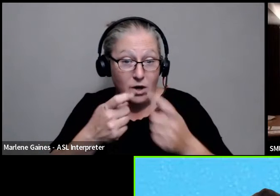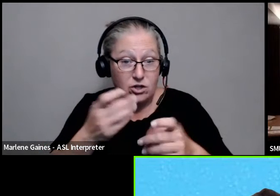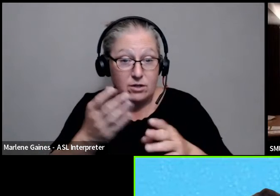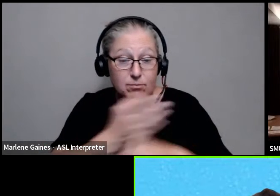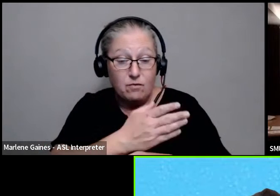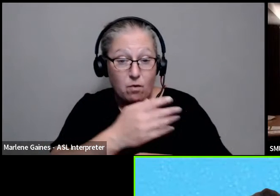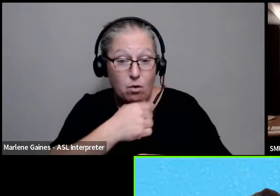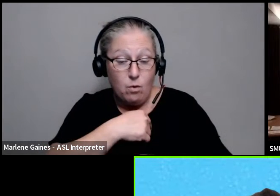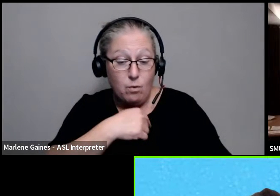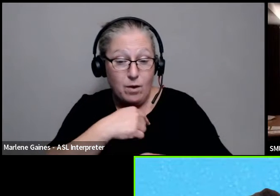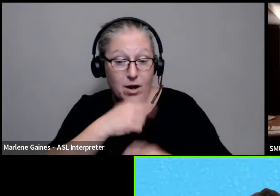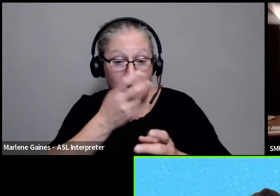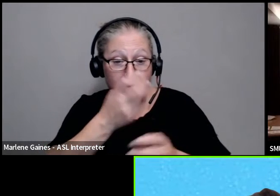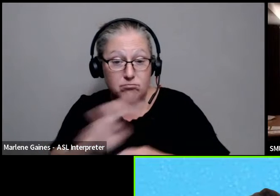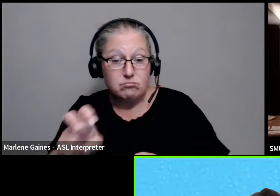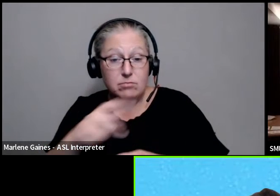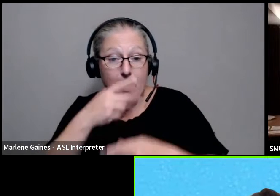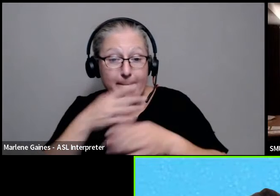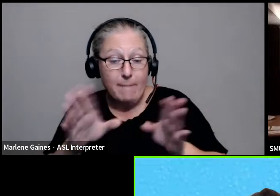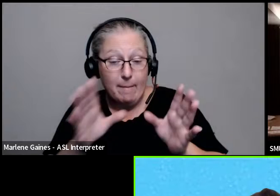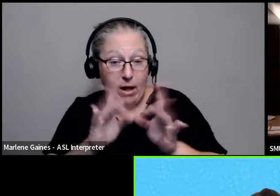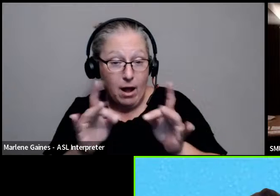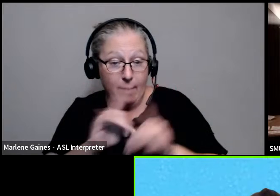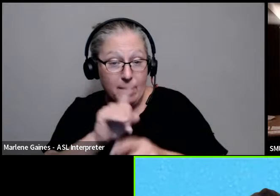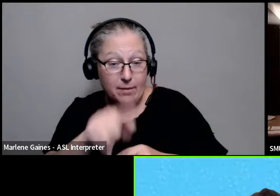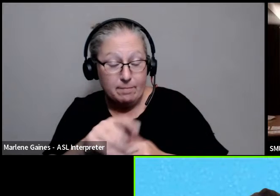we switch over to public comment?